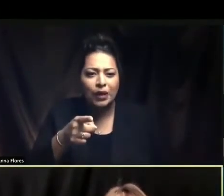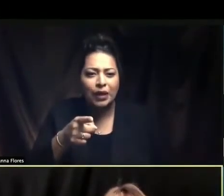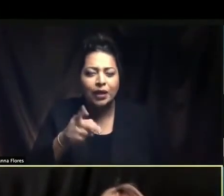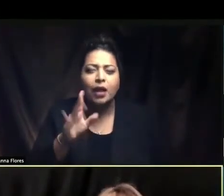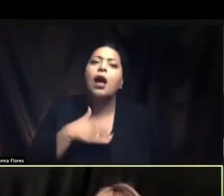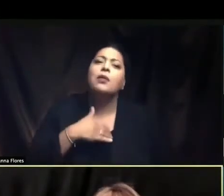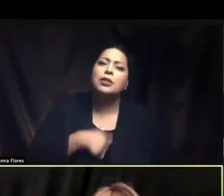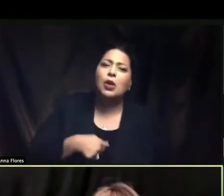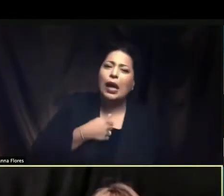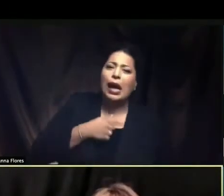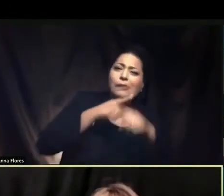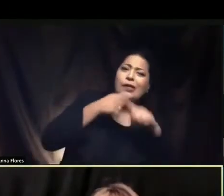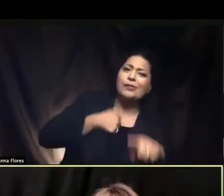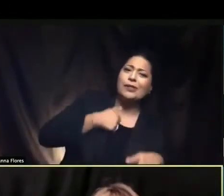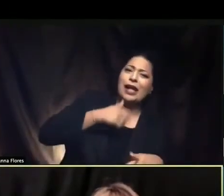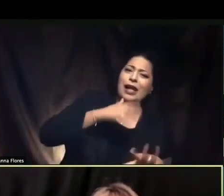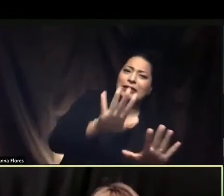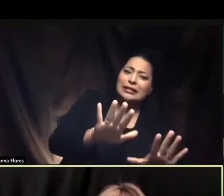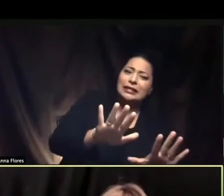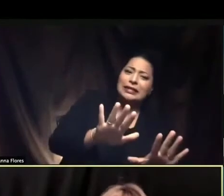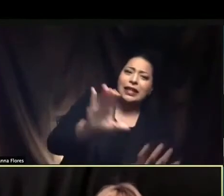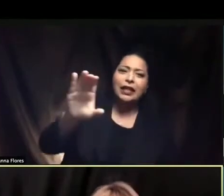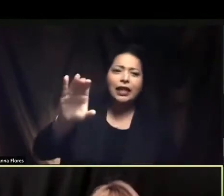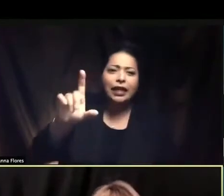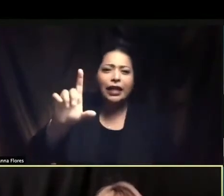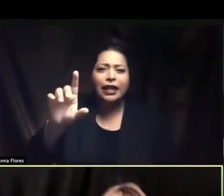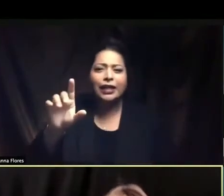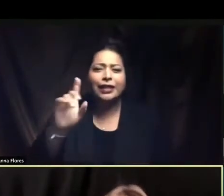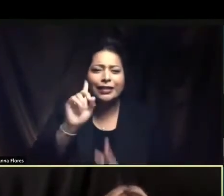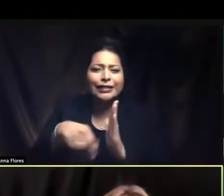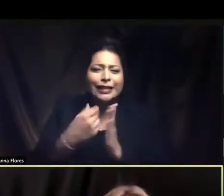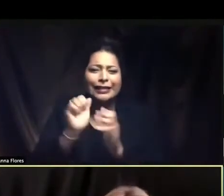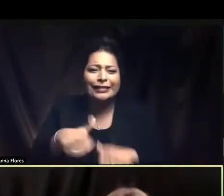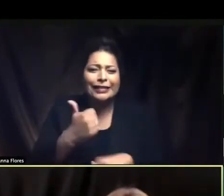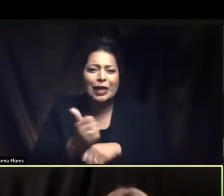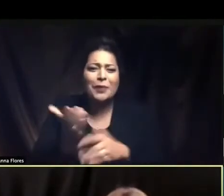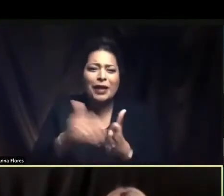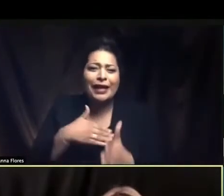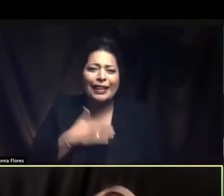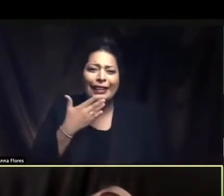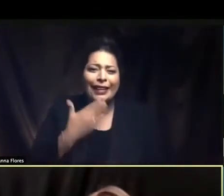I'm sorry. I muted me. Clock. Oh. Clock, can you reset? Thank you.